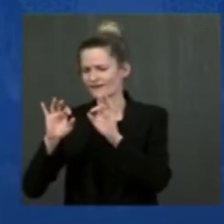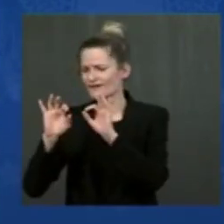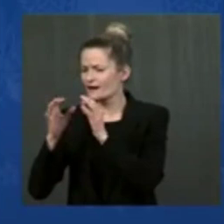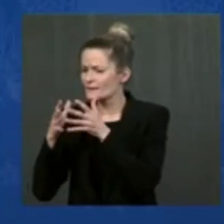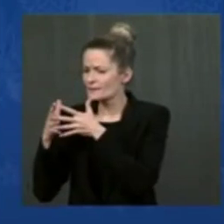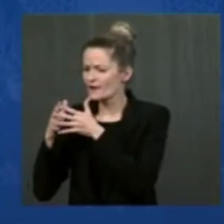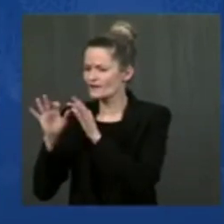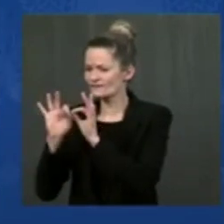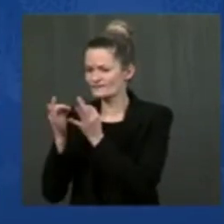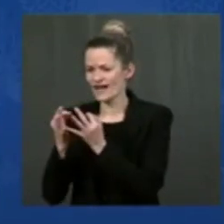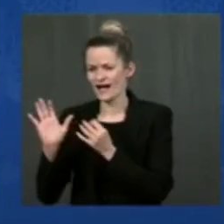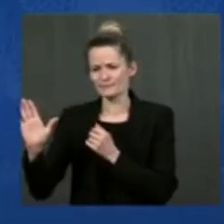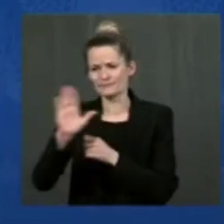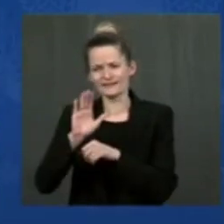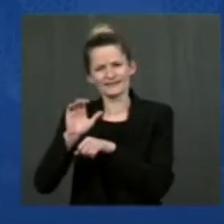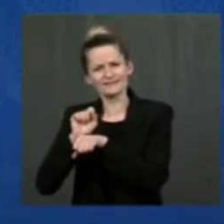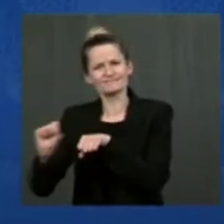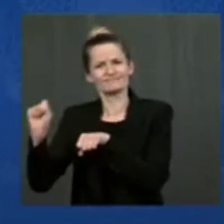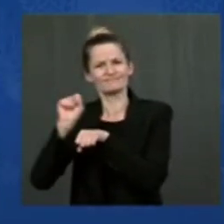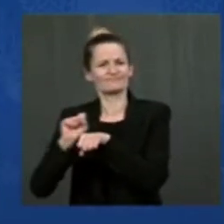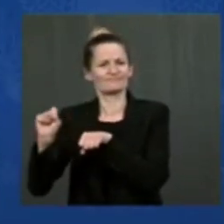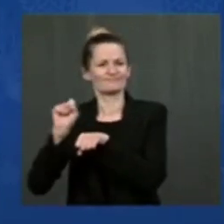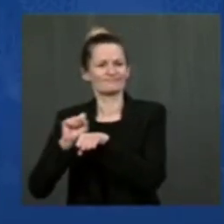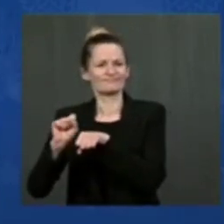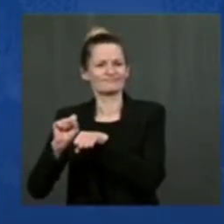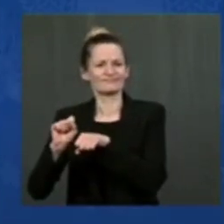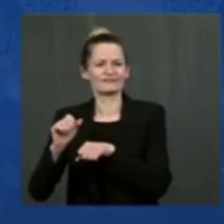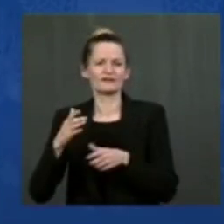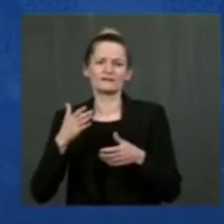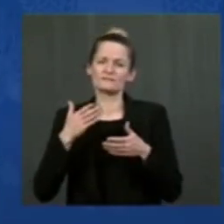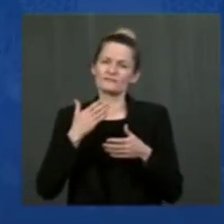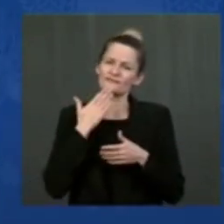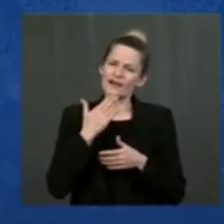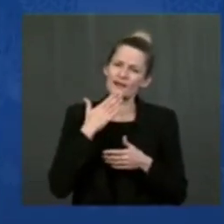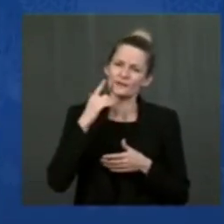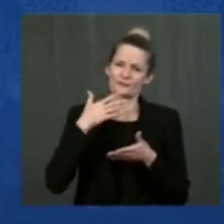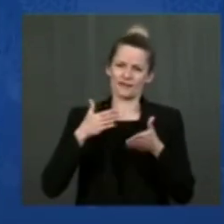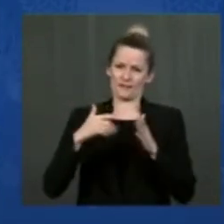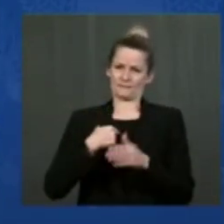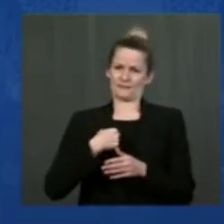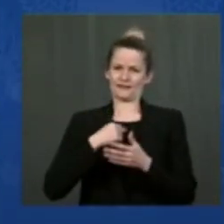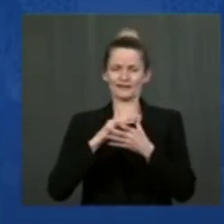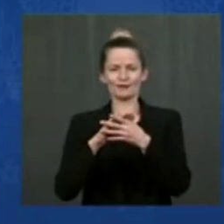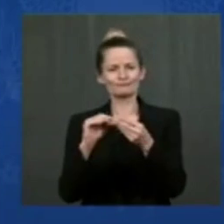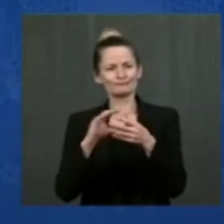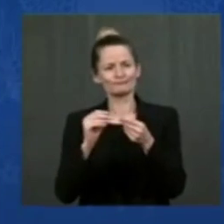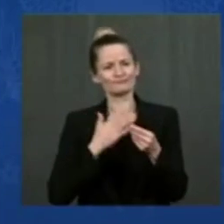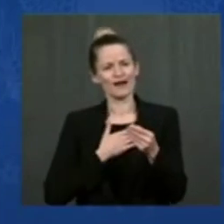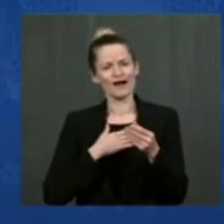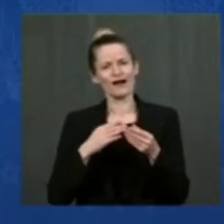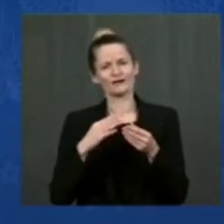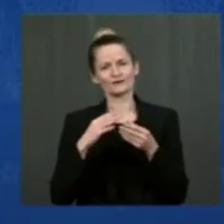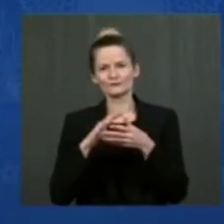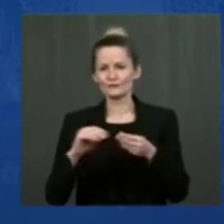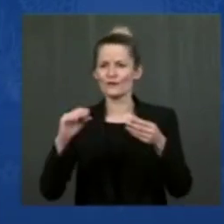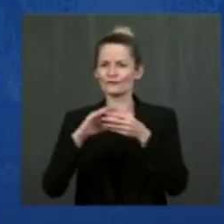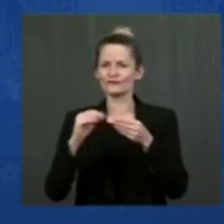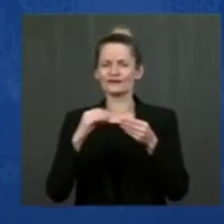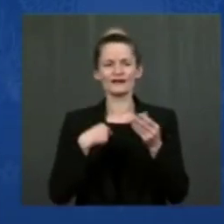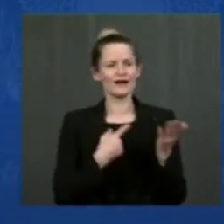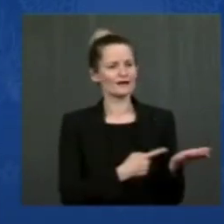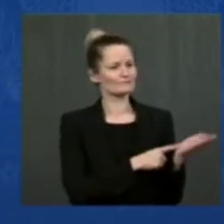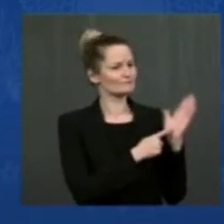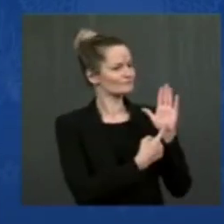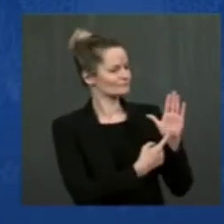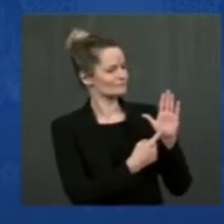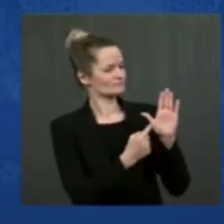my story today at the White House and to be a voice for workers and labor across the country.